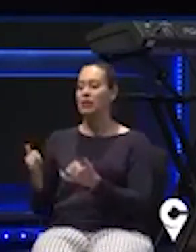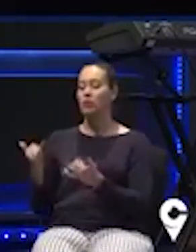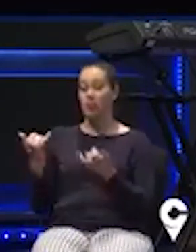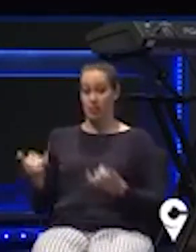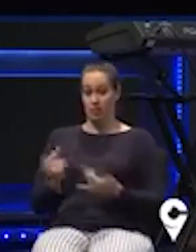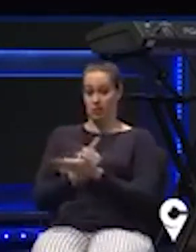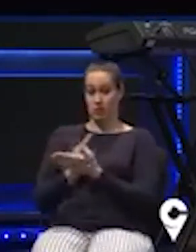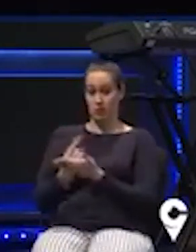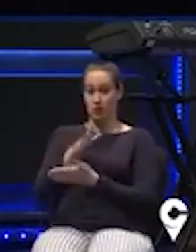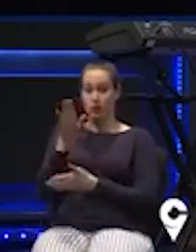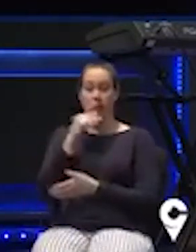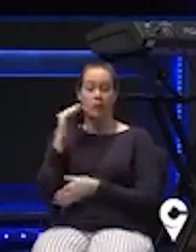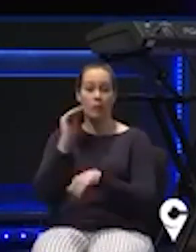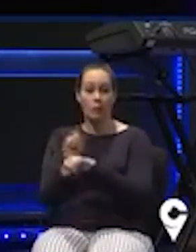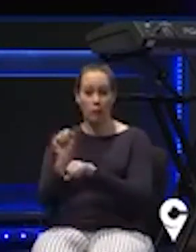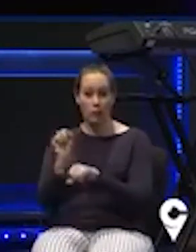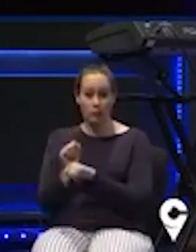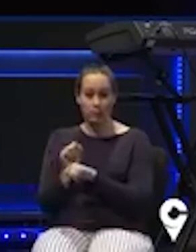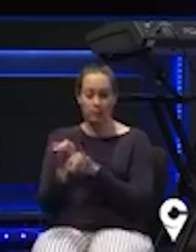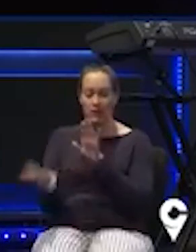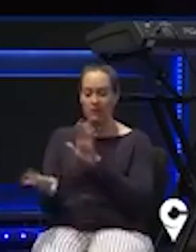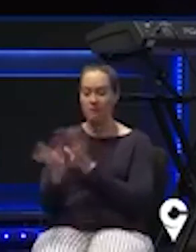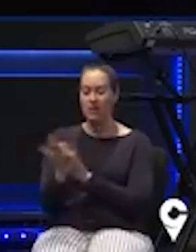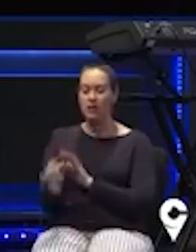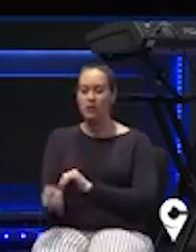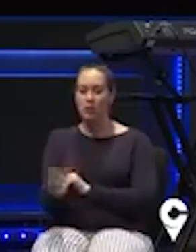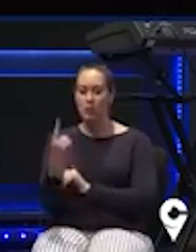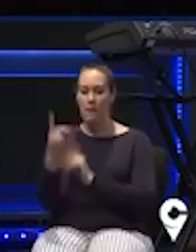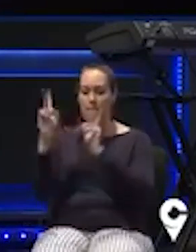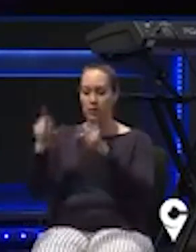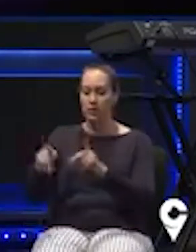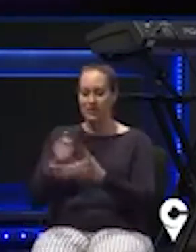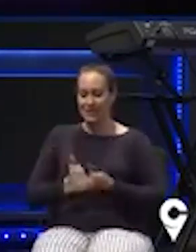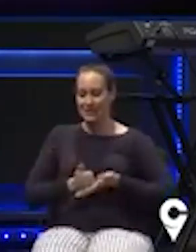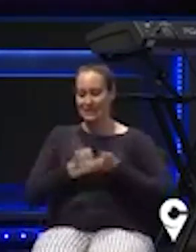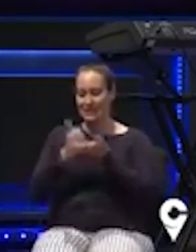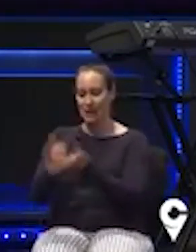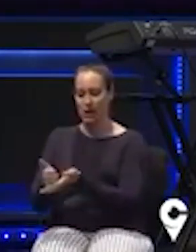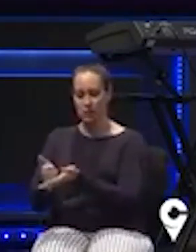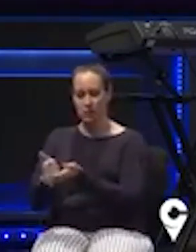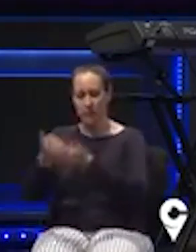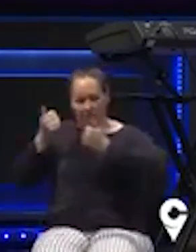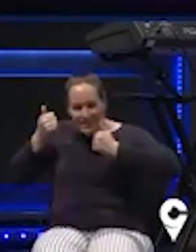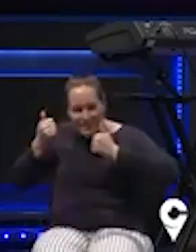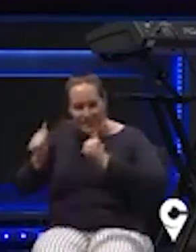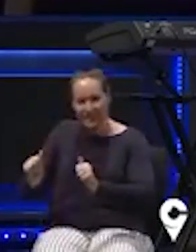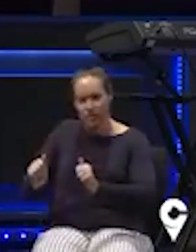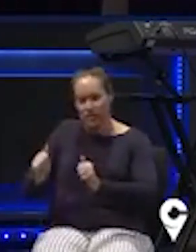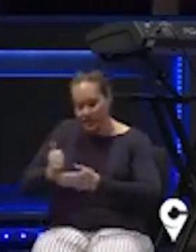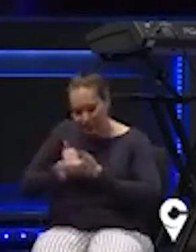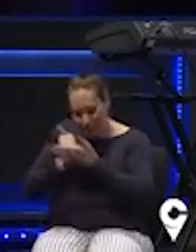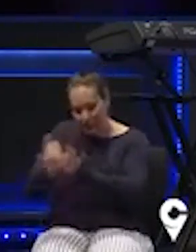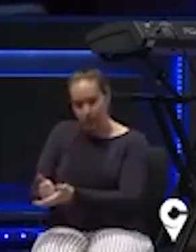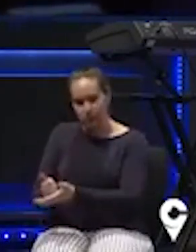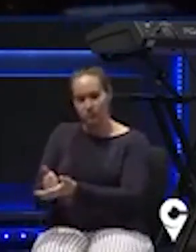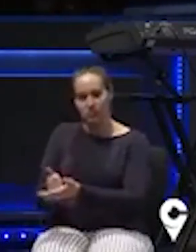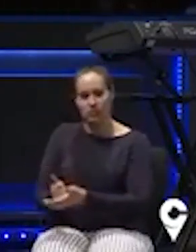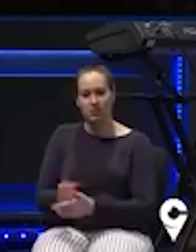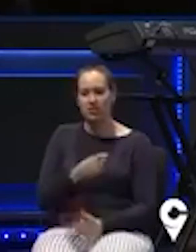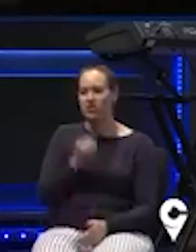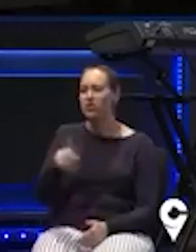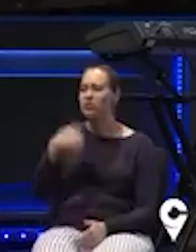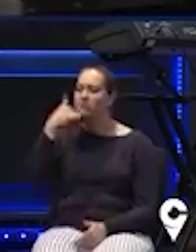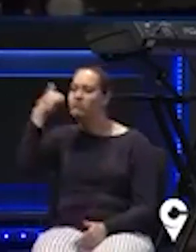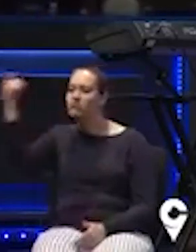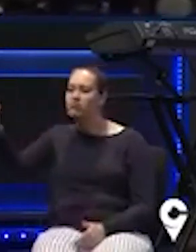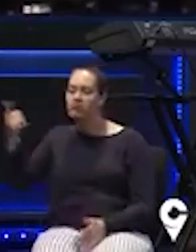Intentionally, think about it. We're going to take some time to pray about it in just a minute. But find one person that you can give a phone call, you